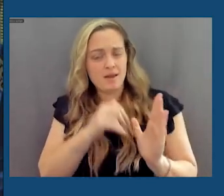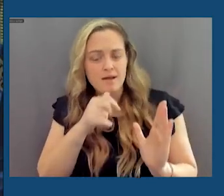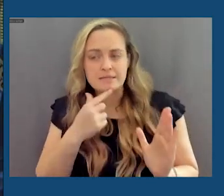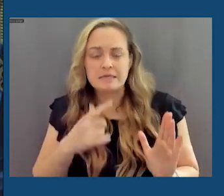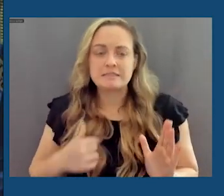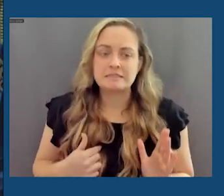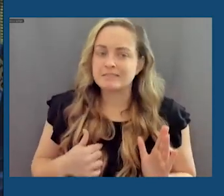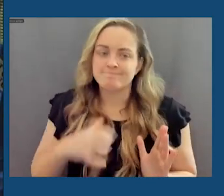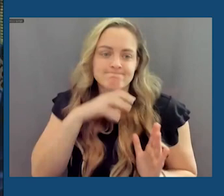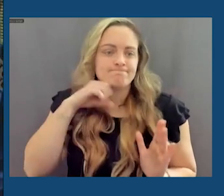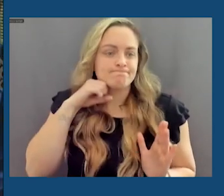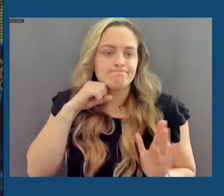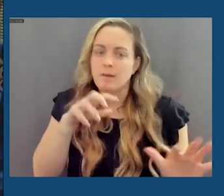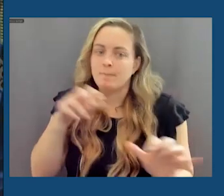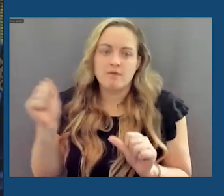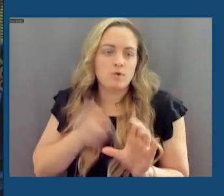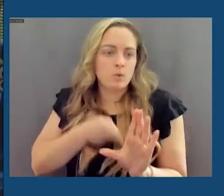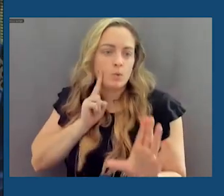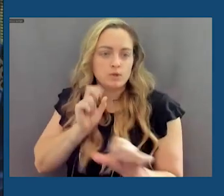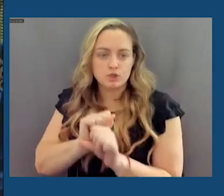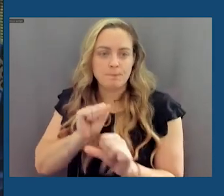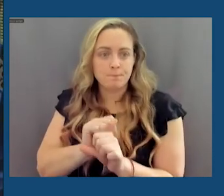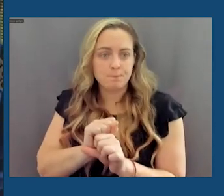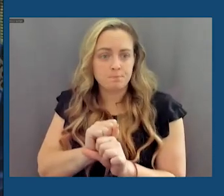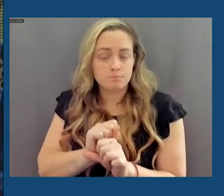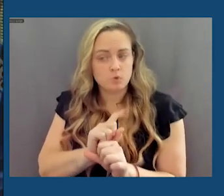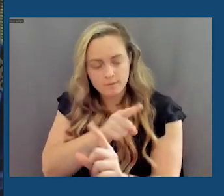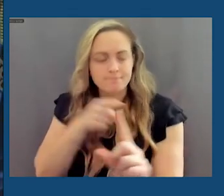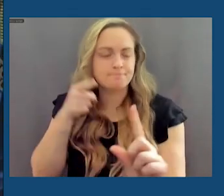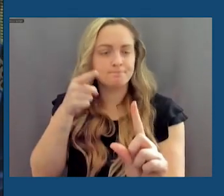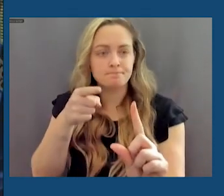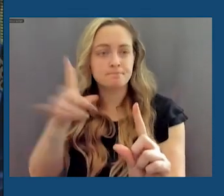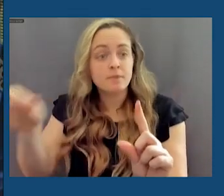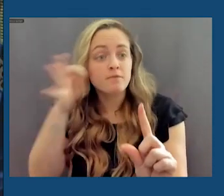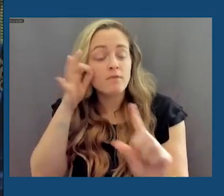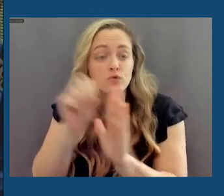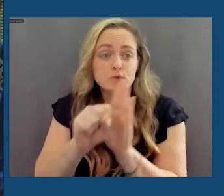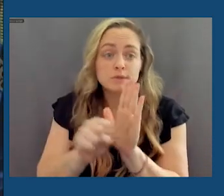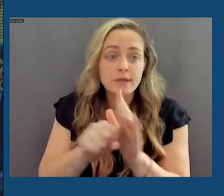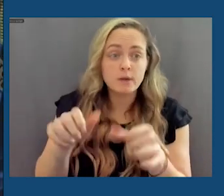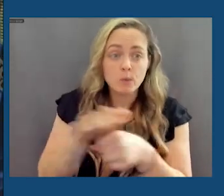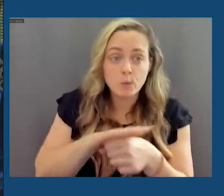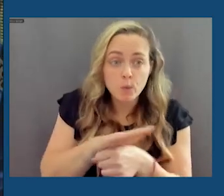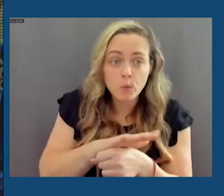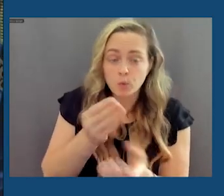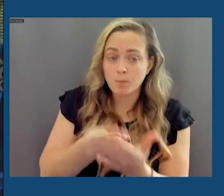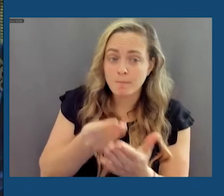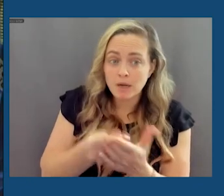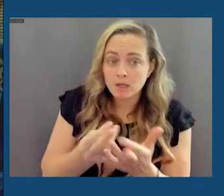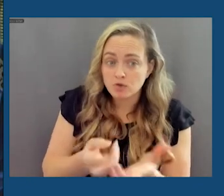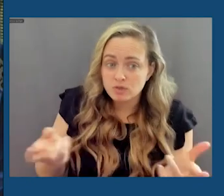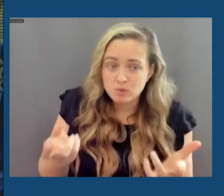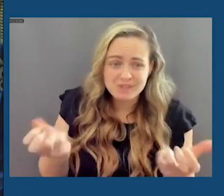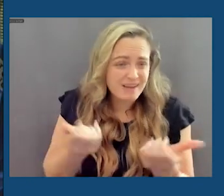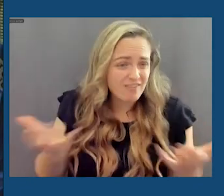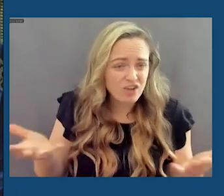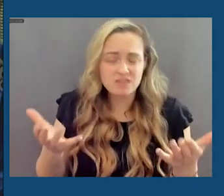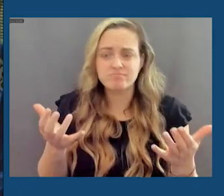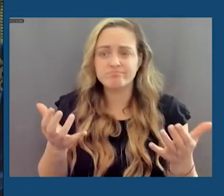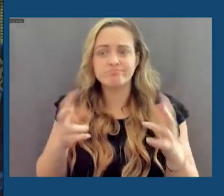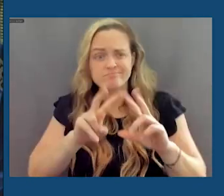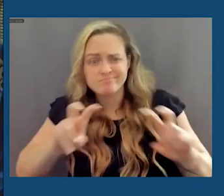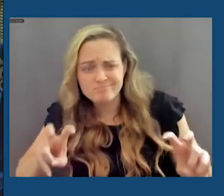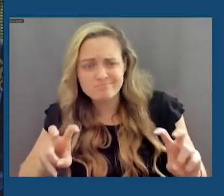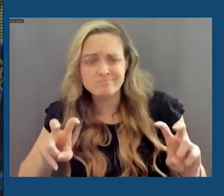had enough, I'm leaving. So that's our message. Federal, state, local, money, resources, analysis,